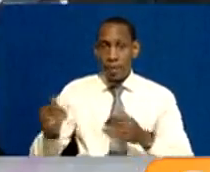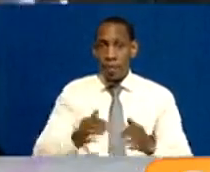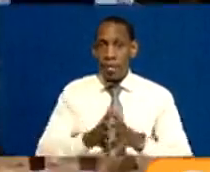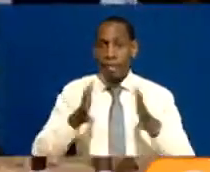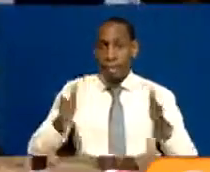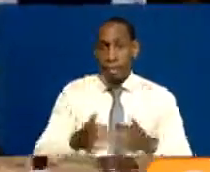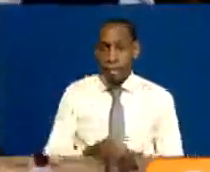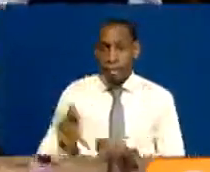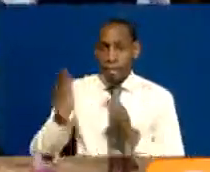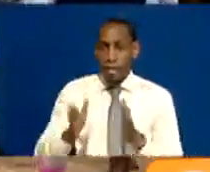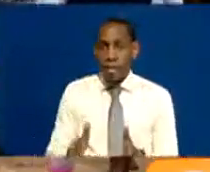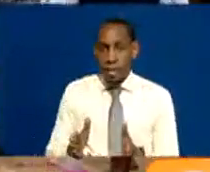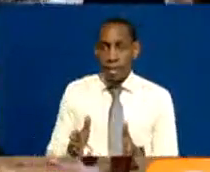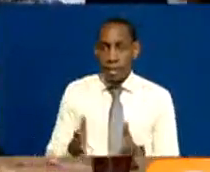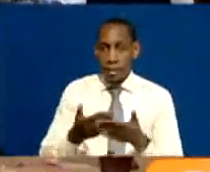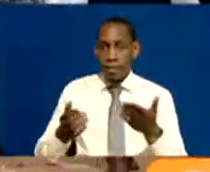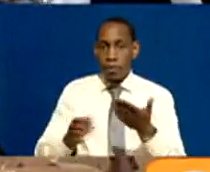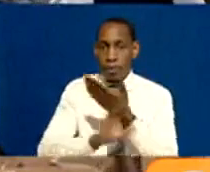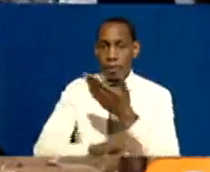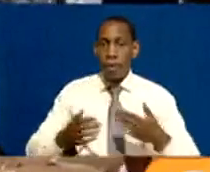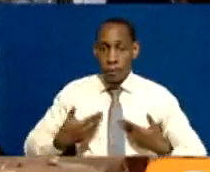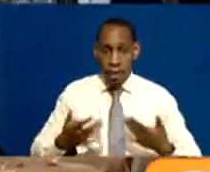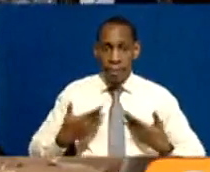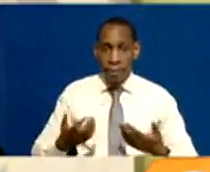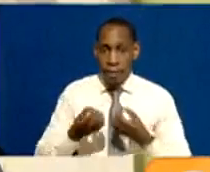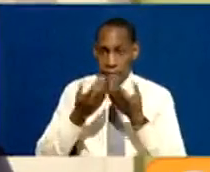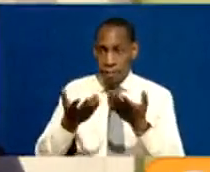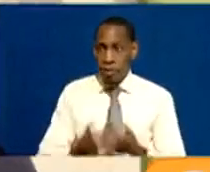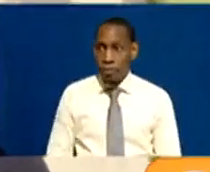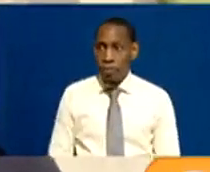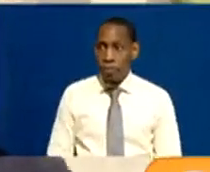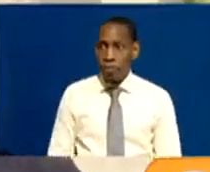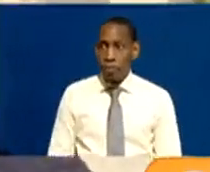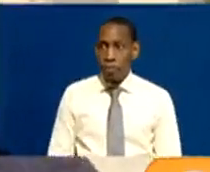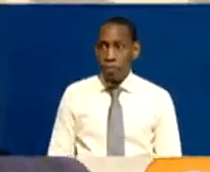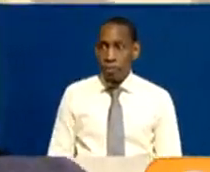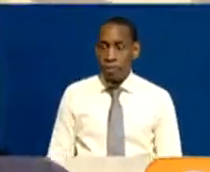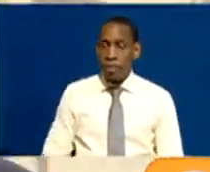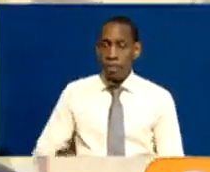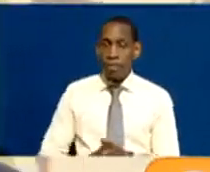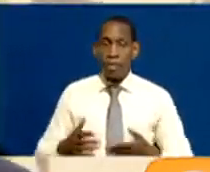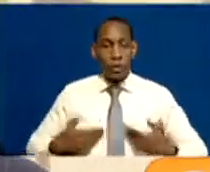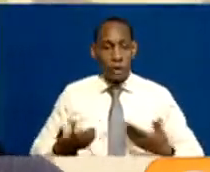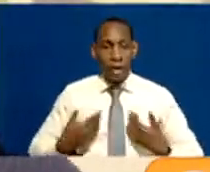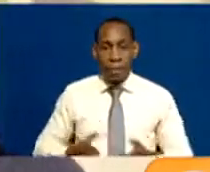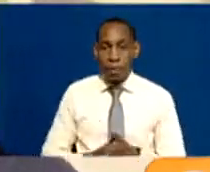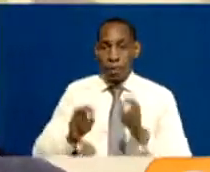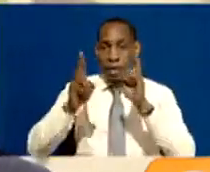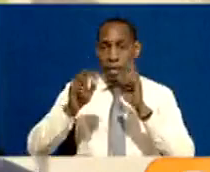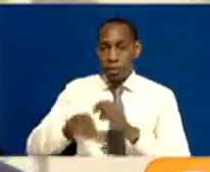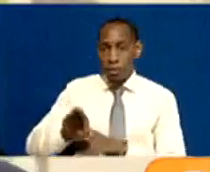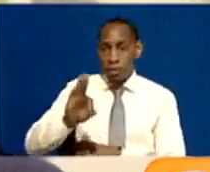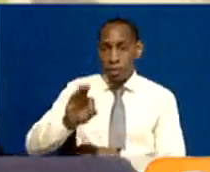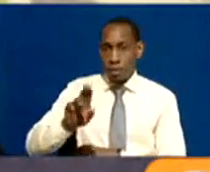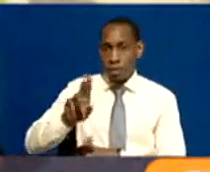kubwa. Kenyans across the country are happy with the news. Toka game. Nimefurahi mambo ya Fuliza kurudishiwa kwa sababu pia mimi